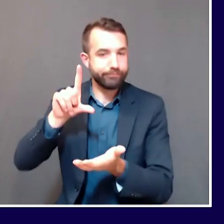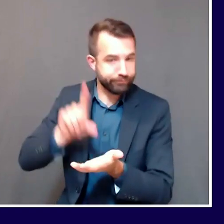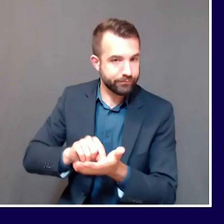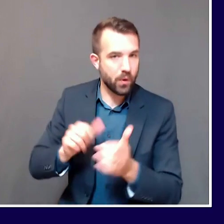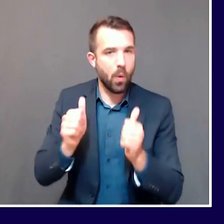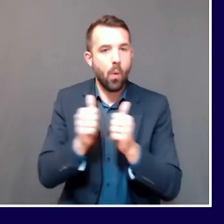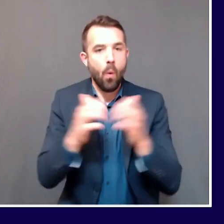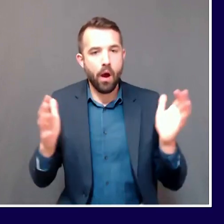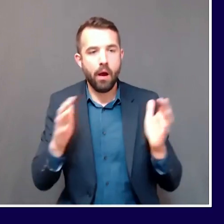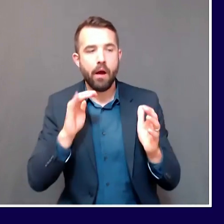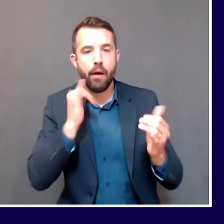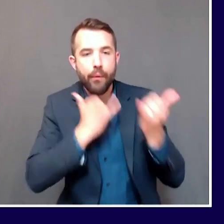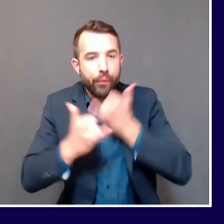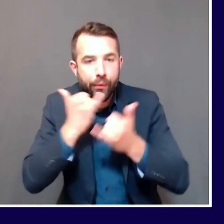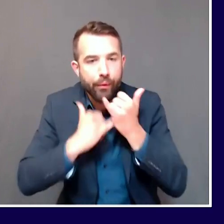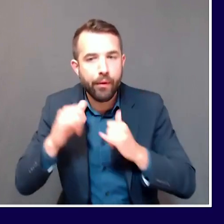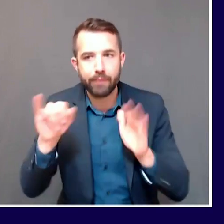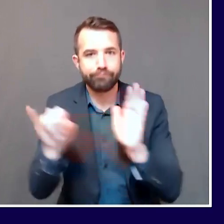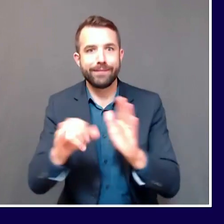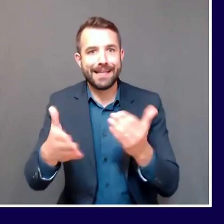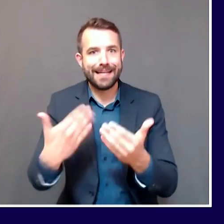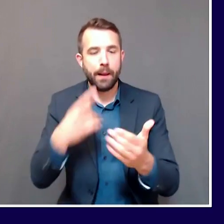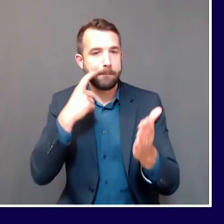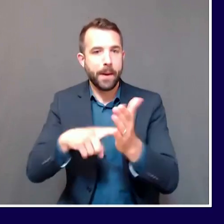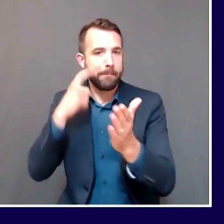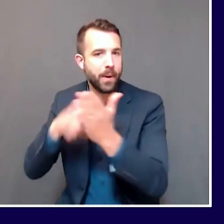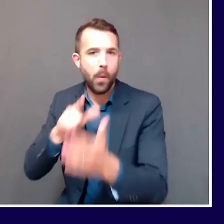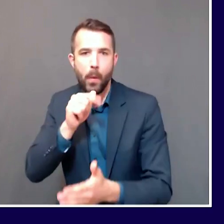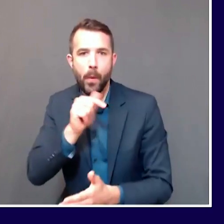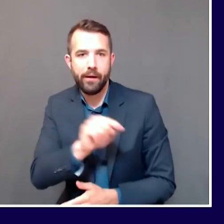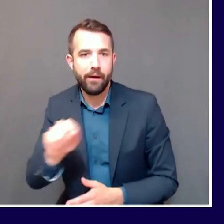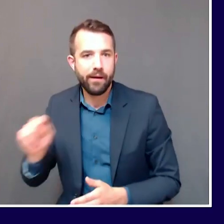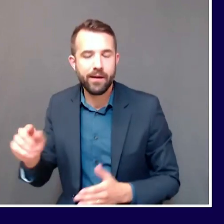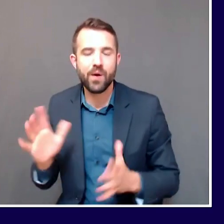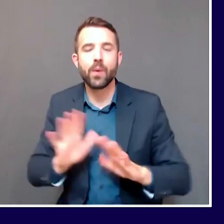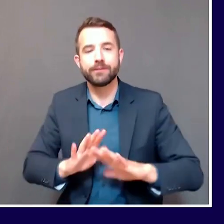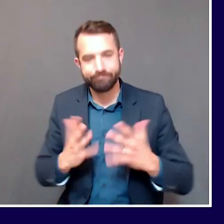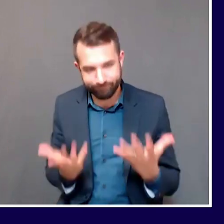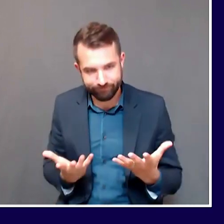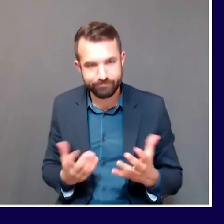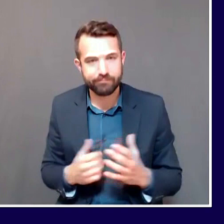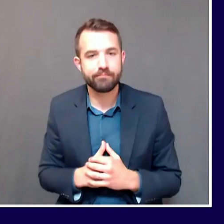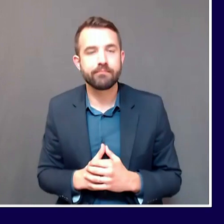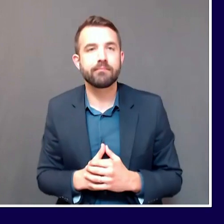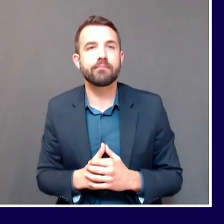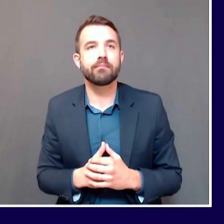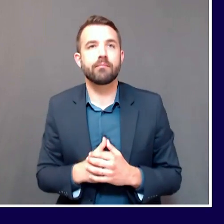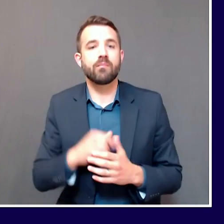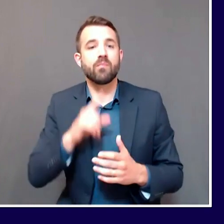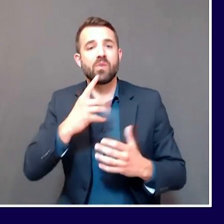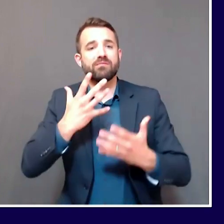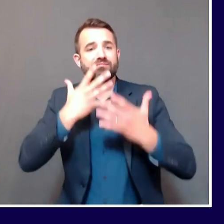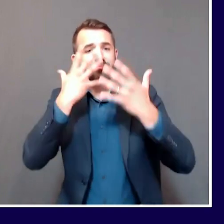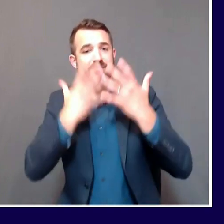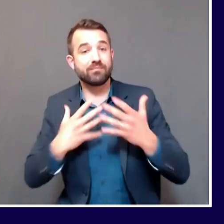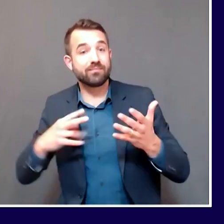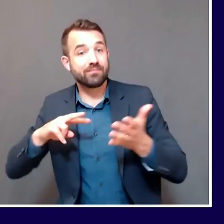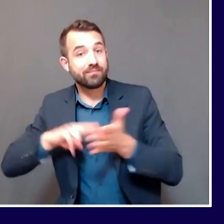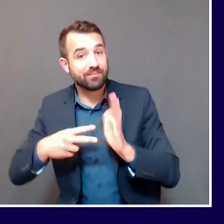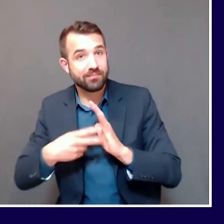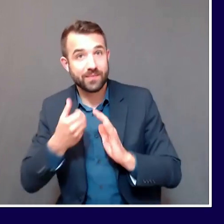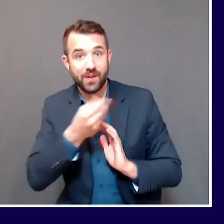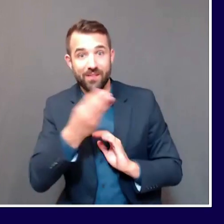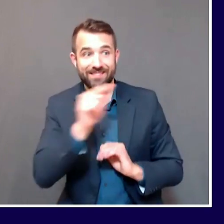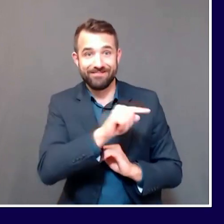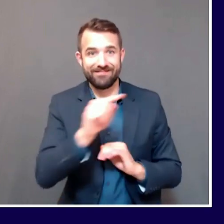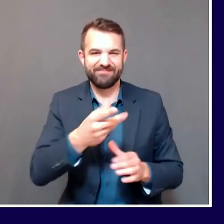through could not accidentally reveal somebody. I say that knowing it's an unfortunate number because it